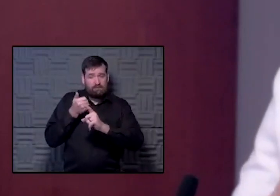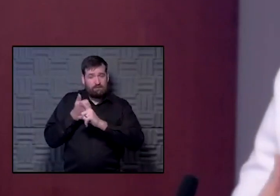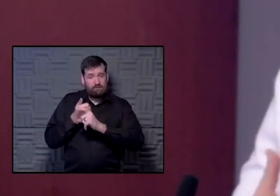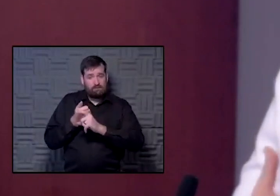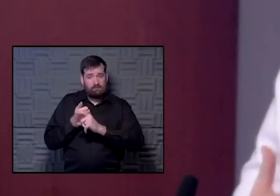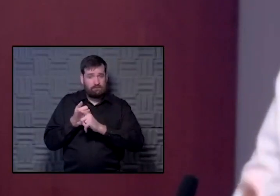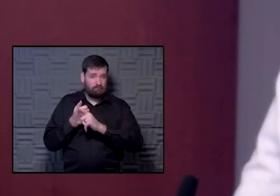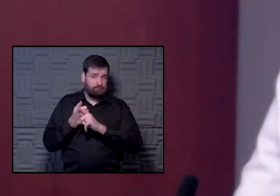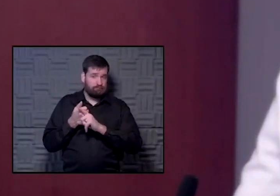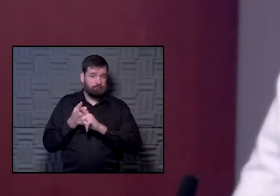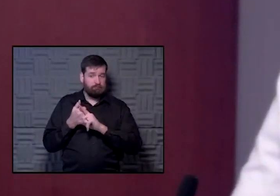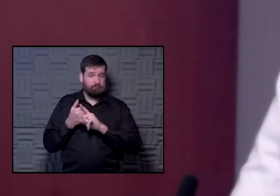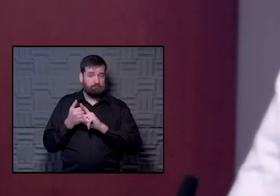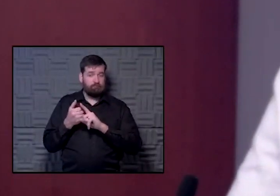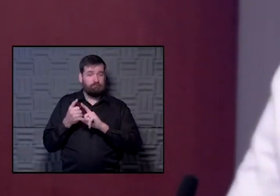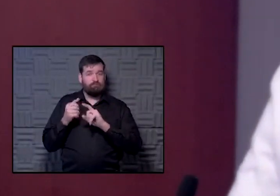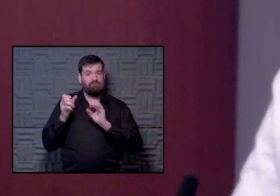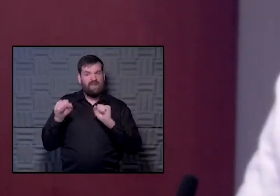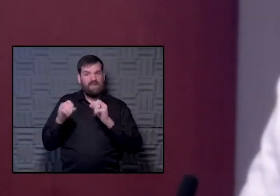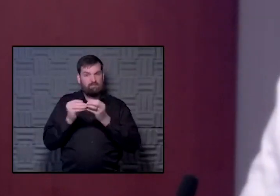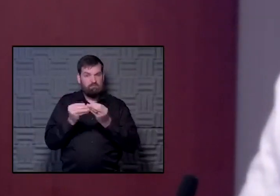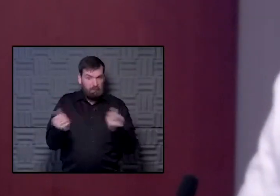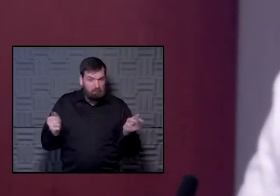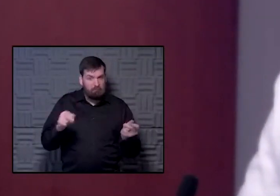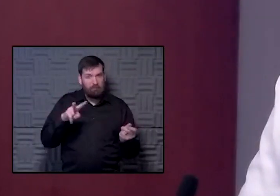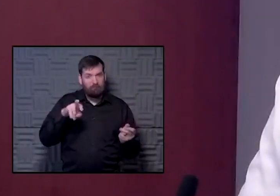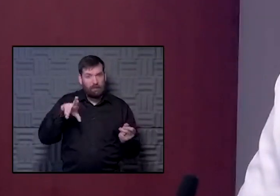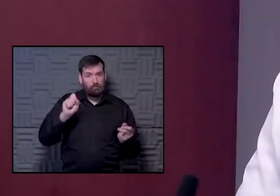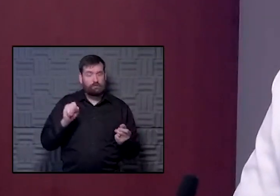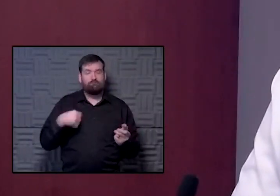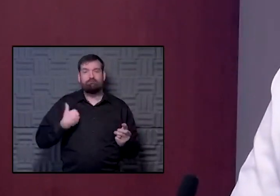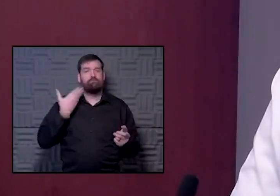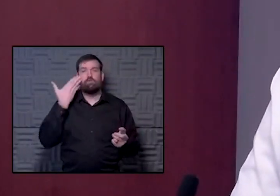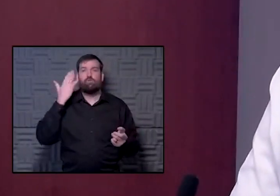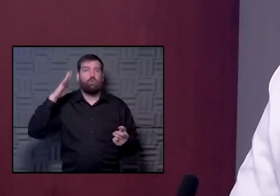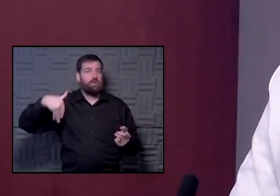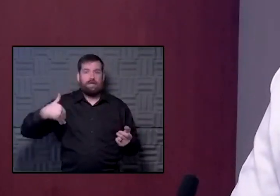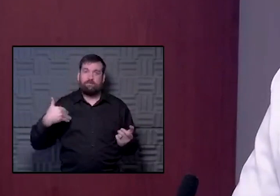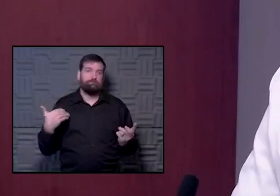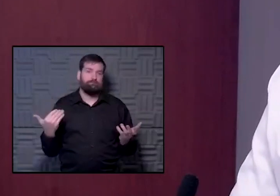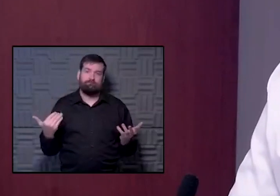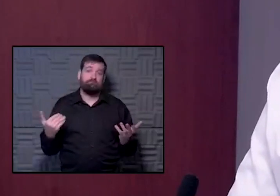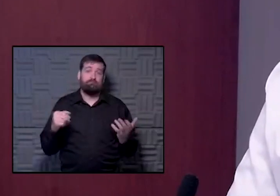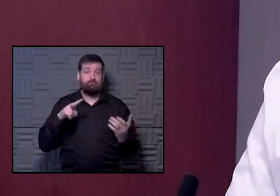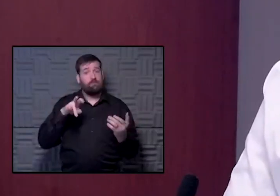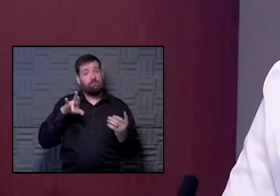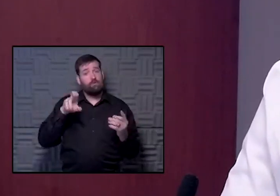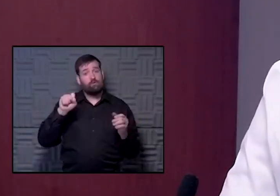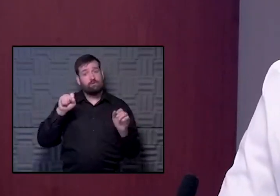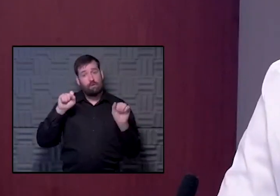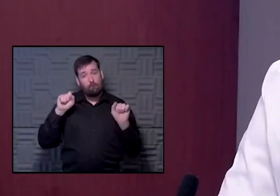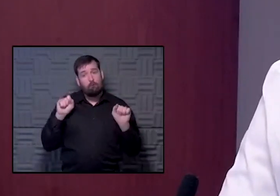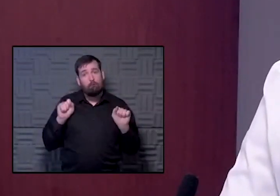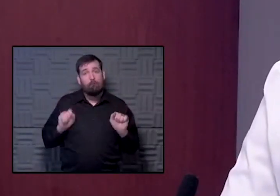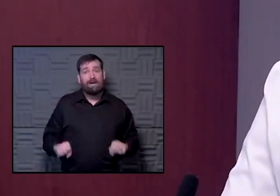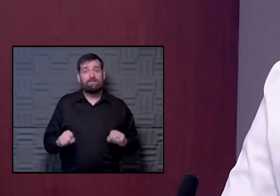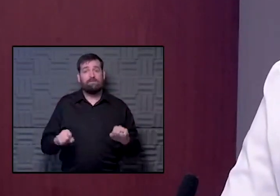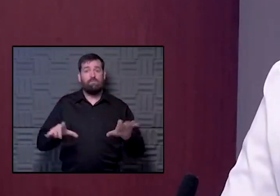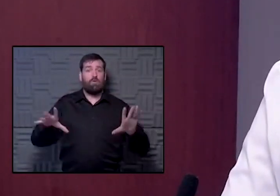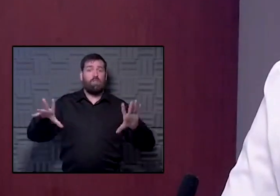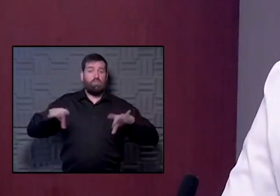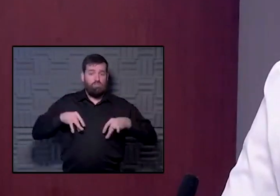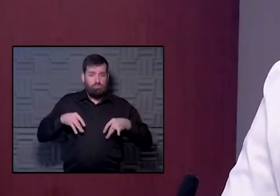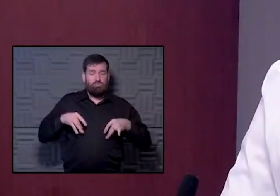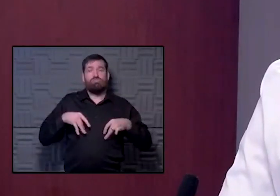you to have neutralization of the virus, and so the virus, you could potentially carry the virus